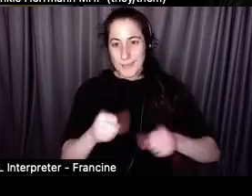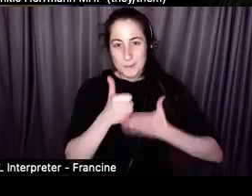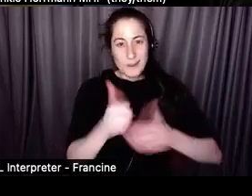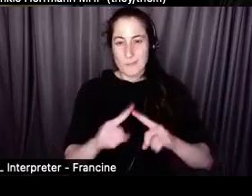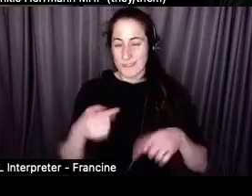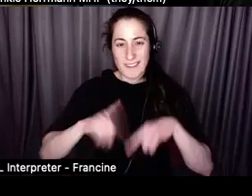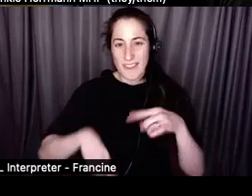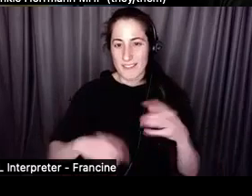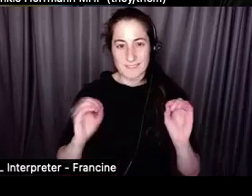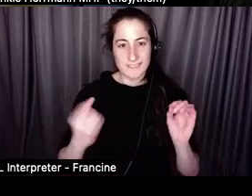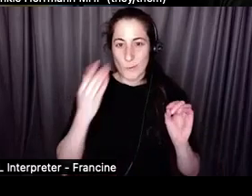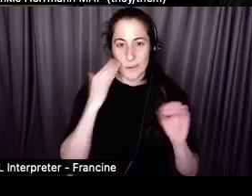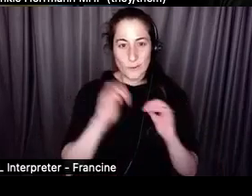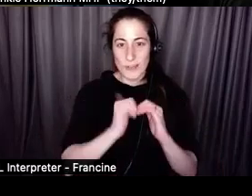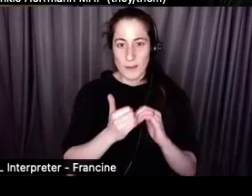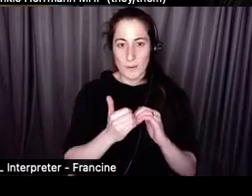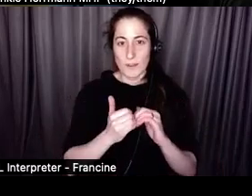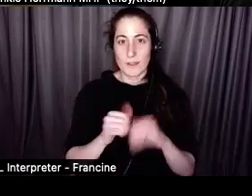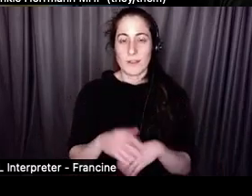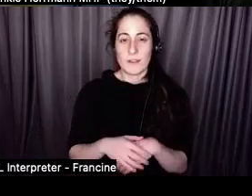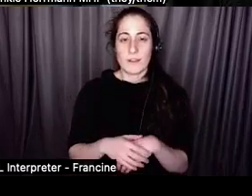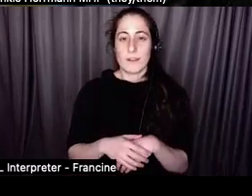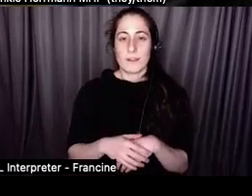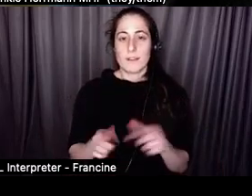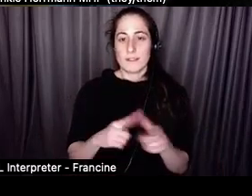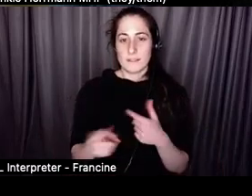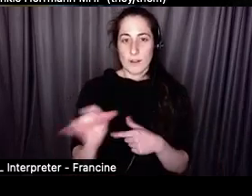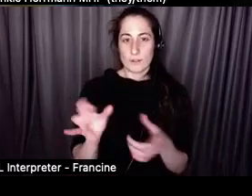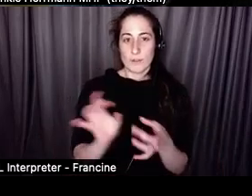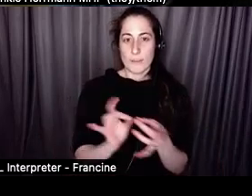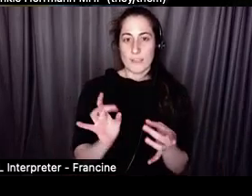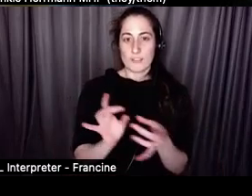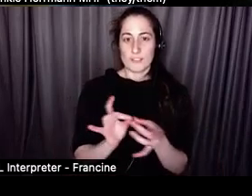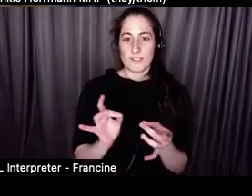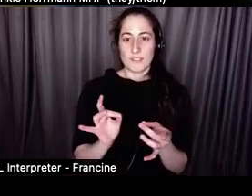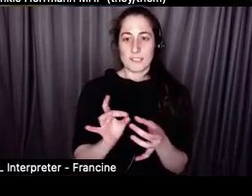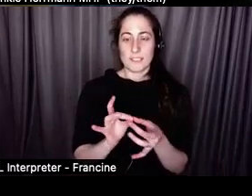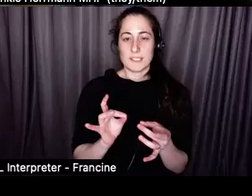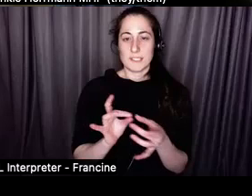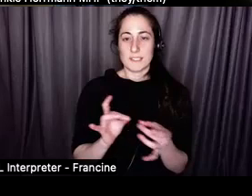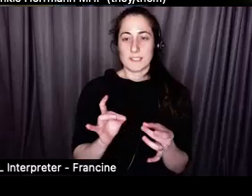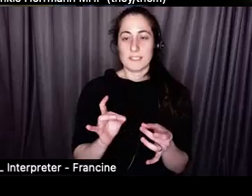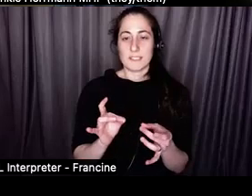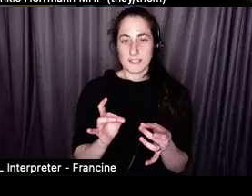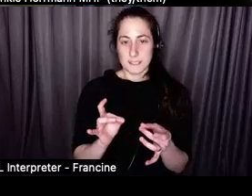services knows how to do that. And they also mentioned, which I definitely want to highlight and validate,